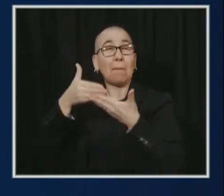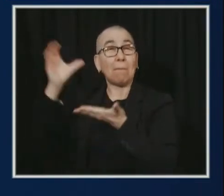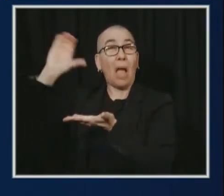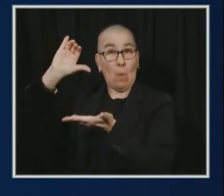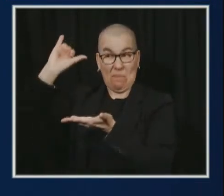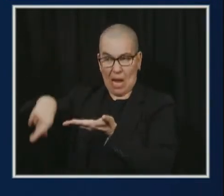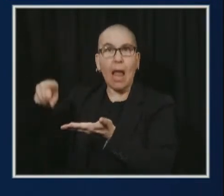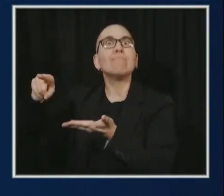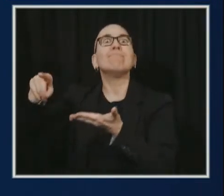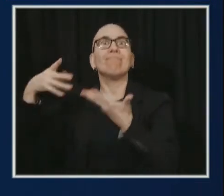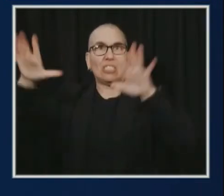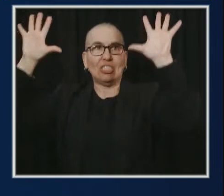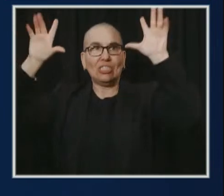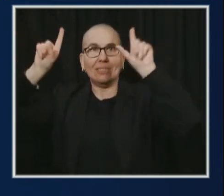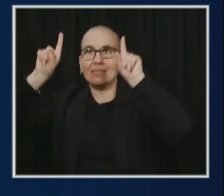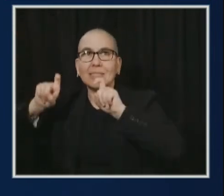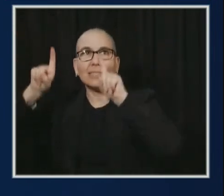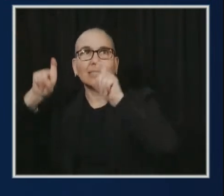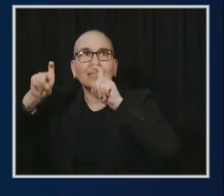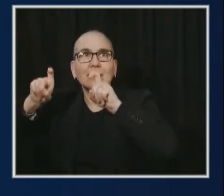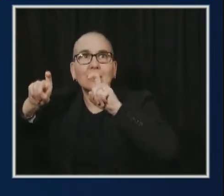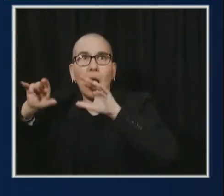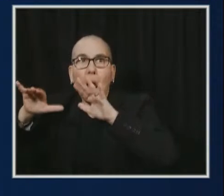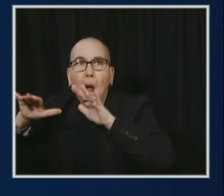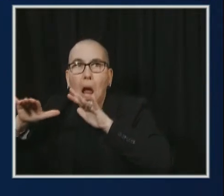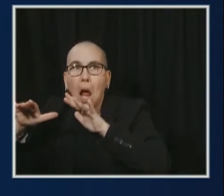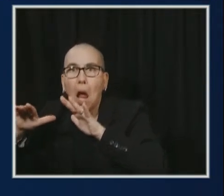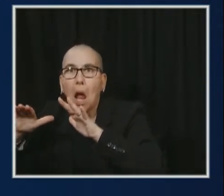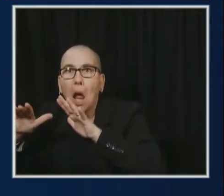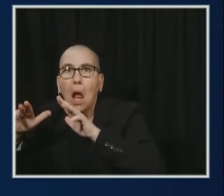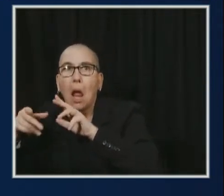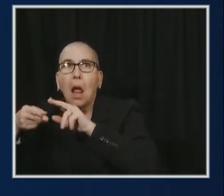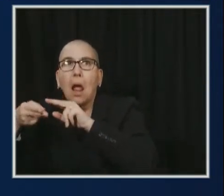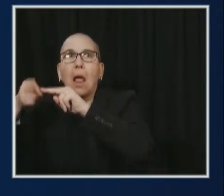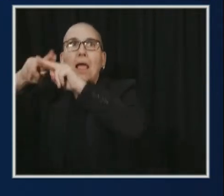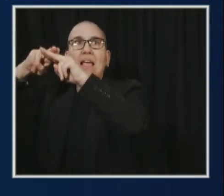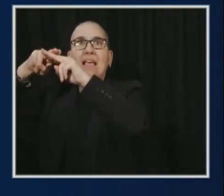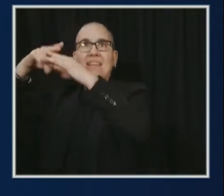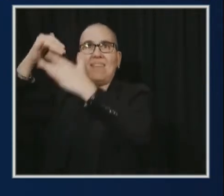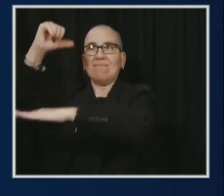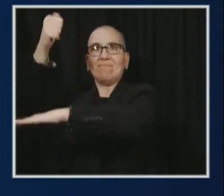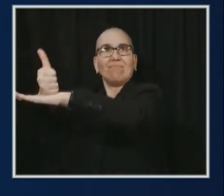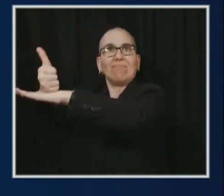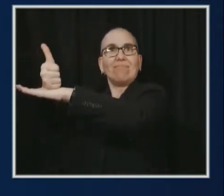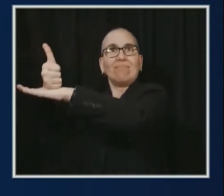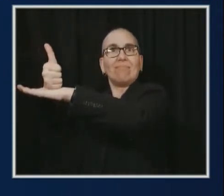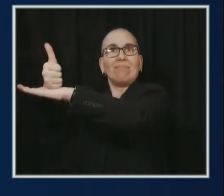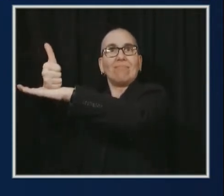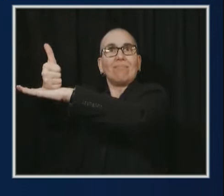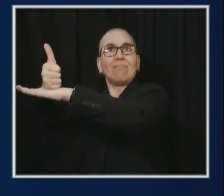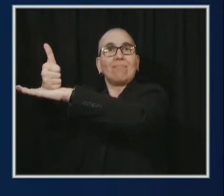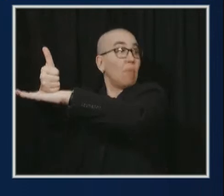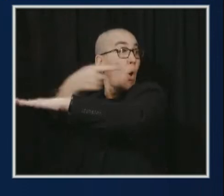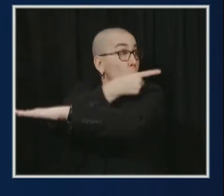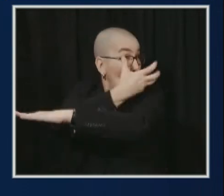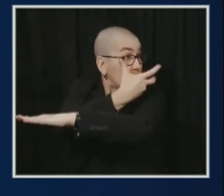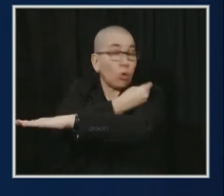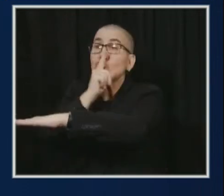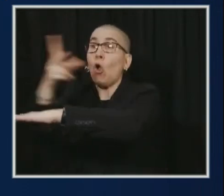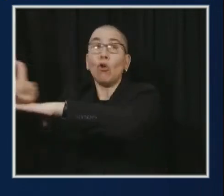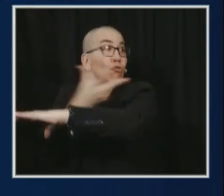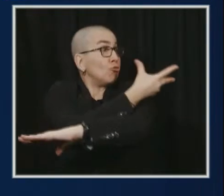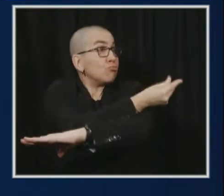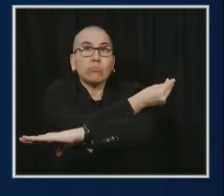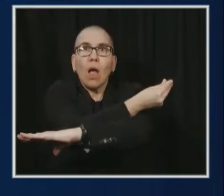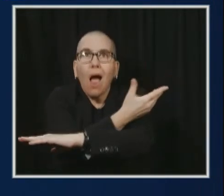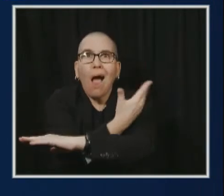at 90 degrees below zero, which means we're going to have another stream of vaccine coming into the state very soon. So the finish line's there. Let's finish this